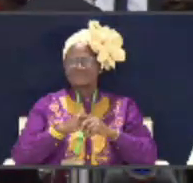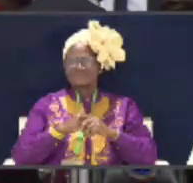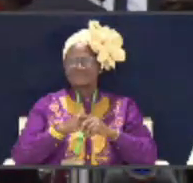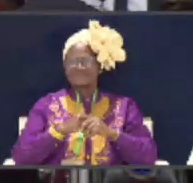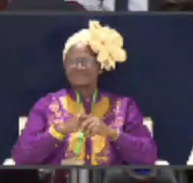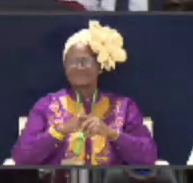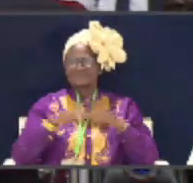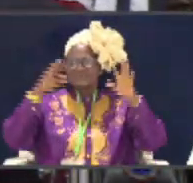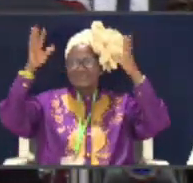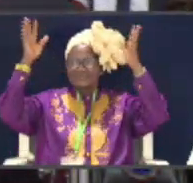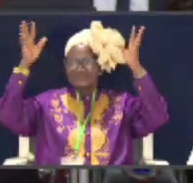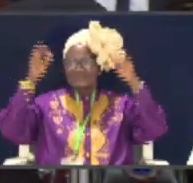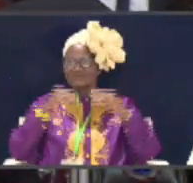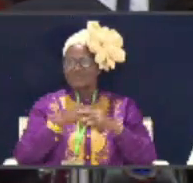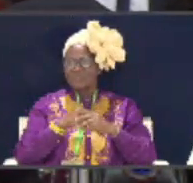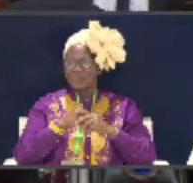Hallelujah.